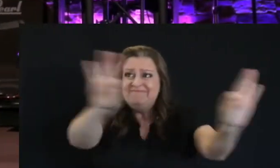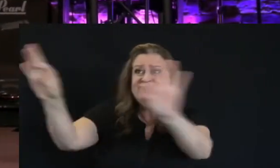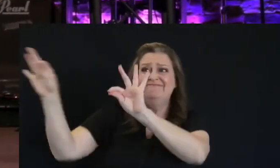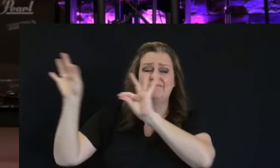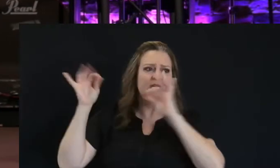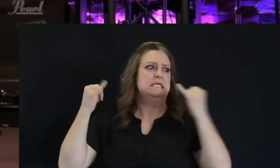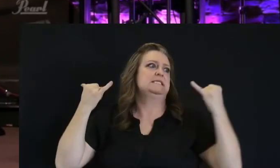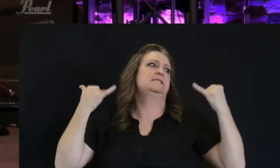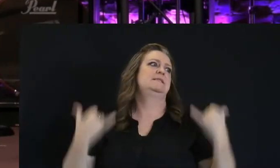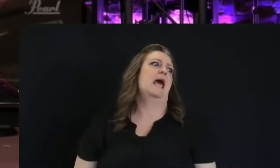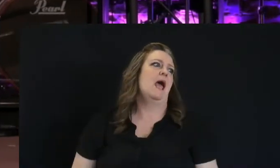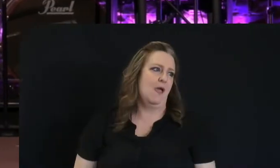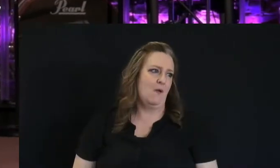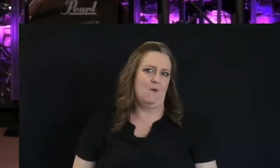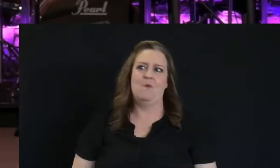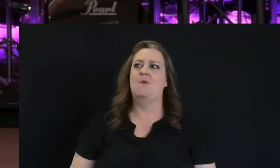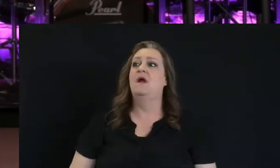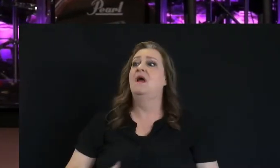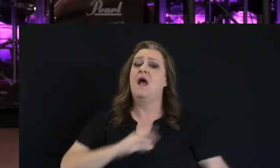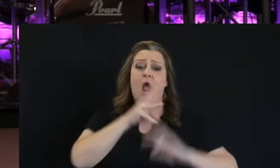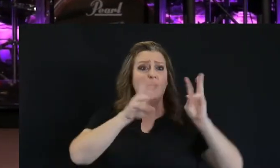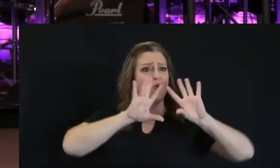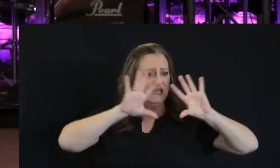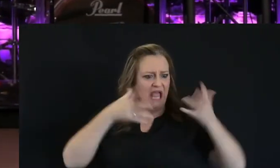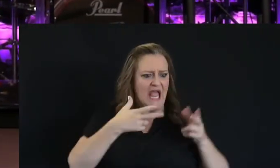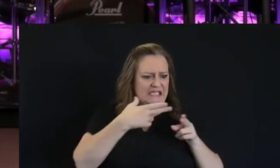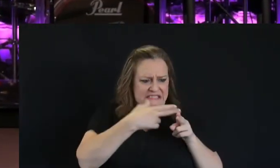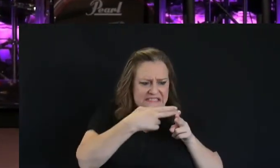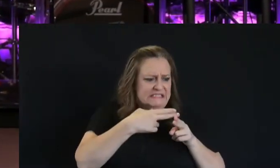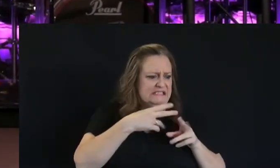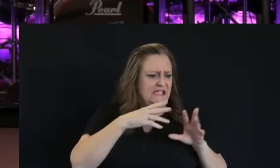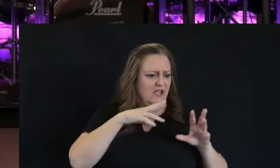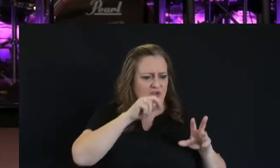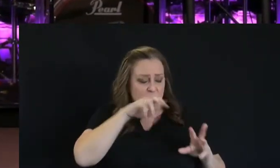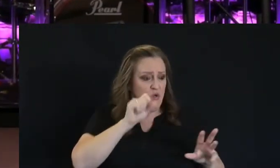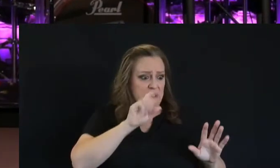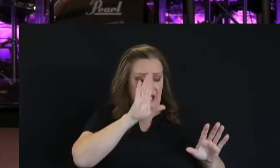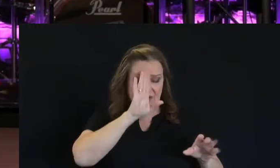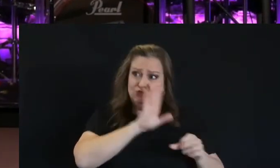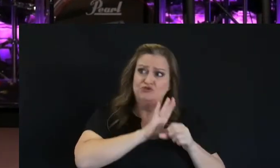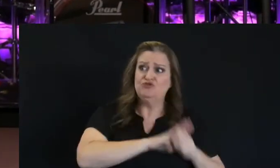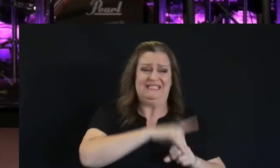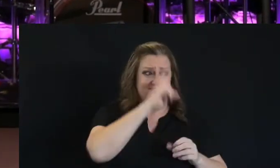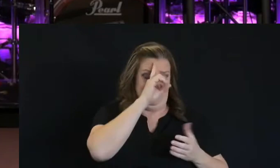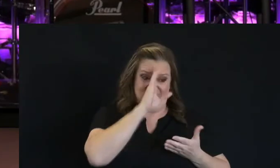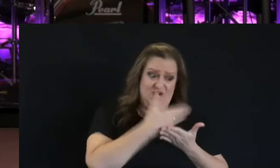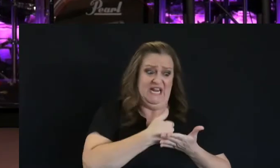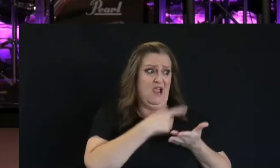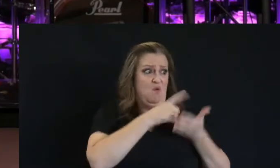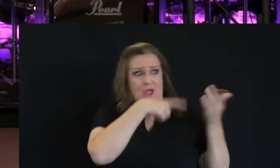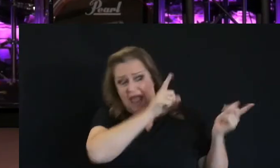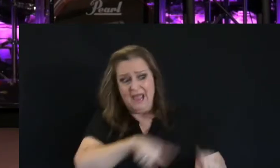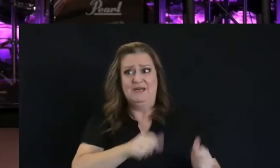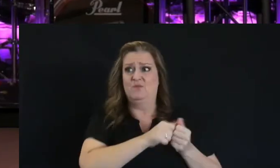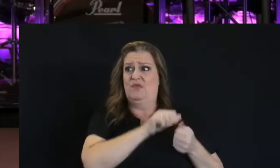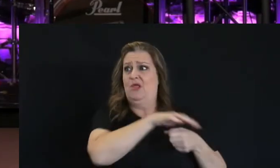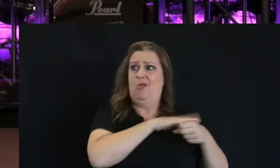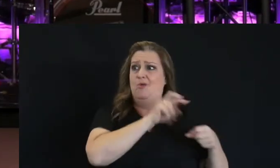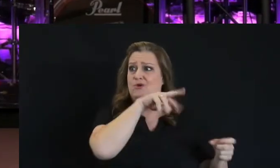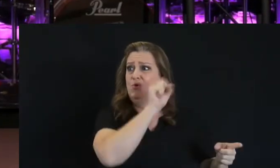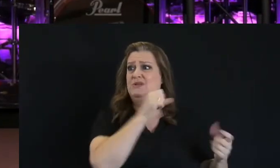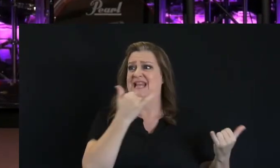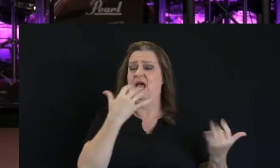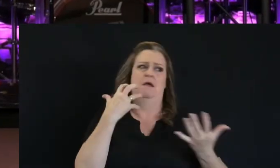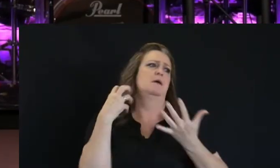addicted to worldly news, stressing out and freaking out over what's coming out of the local news, we have this